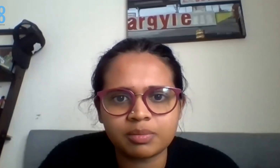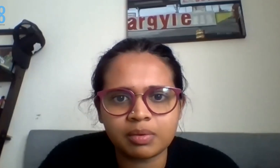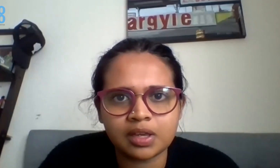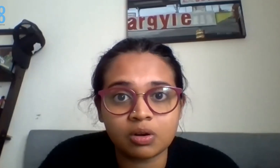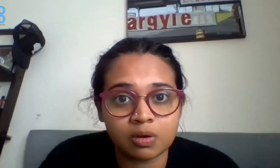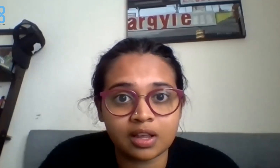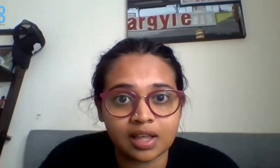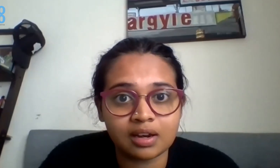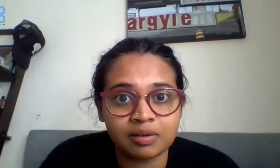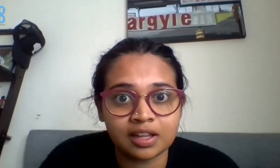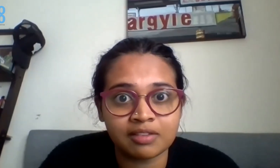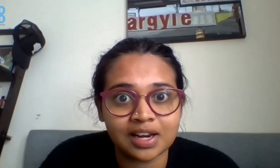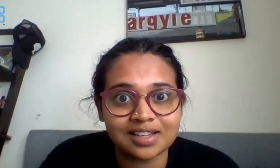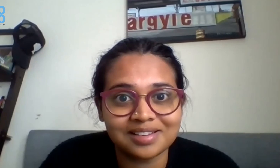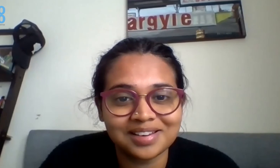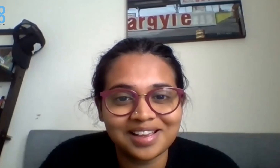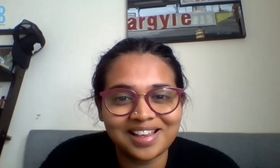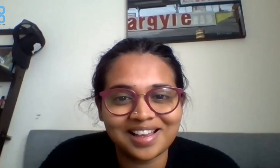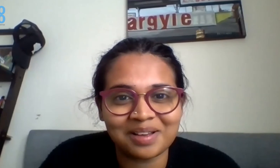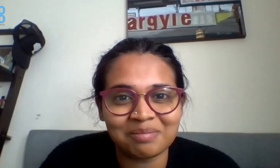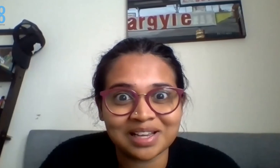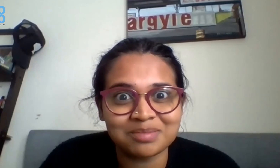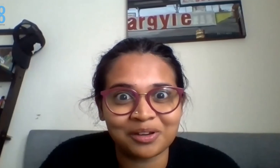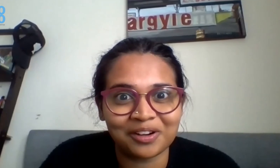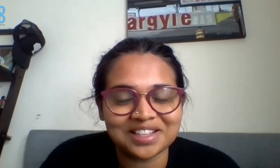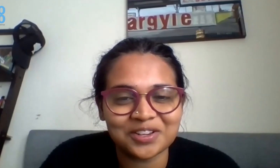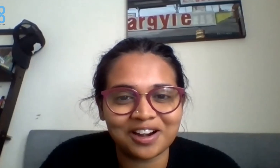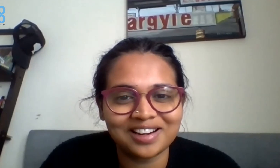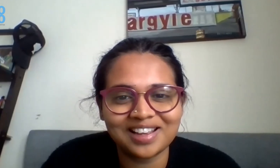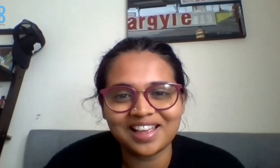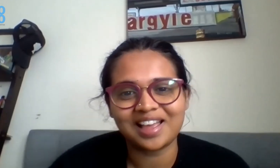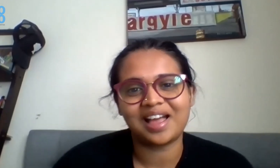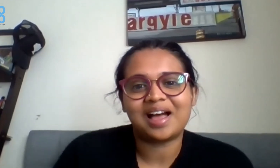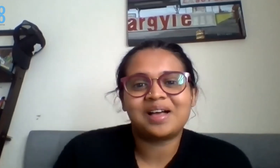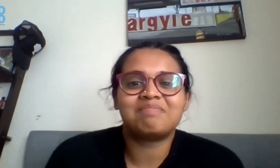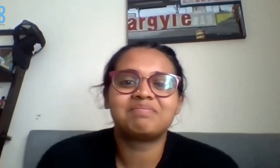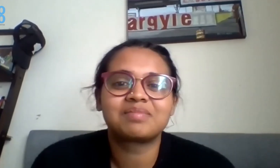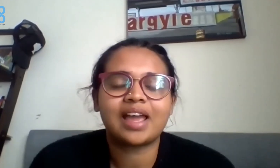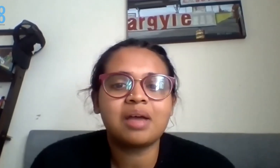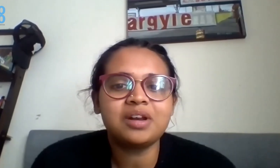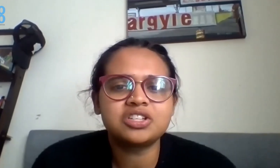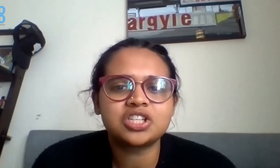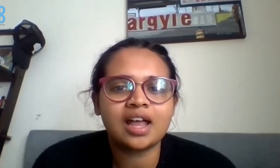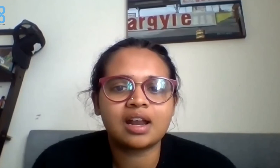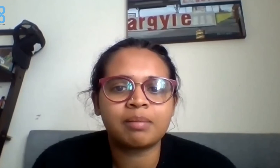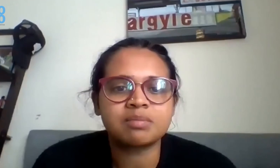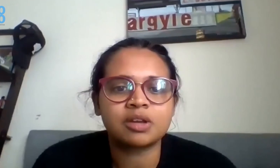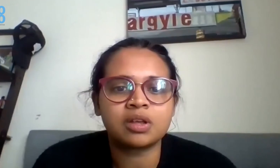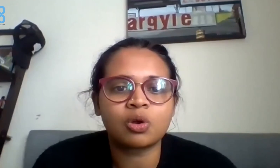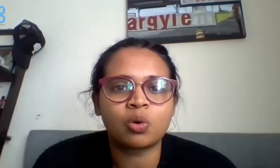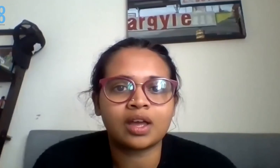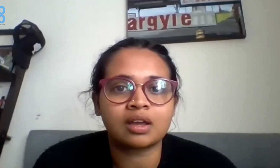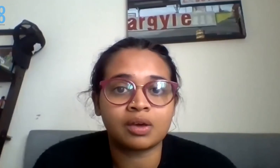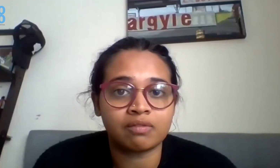you do. Maybe we can coordinate that. I really love that idea. Mine's been going great so far. Hey, I wanted to chat about something